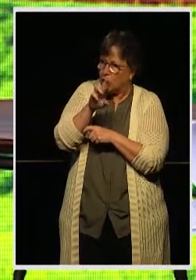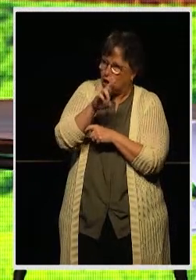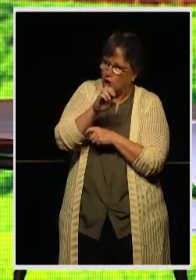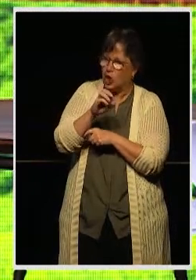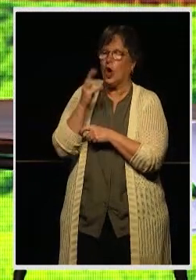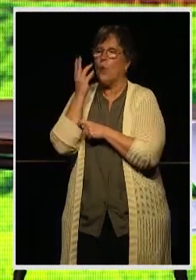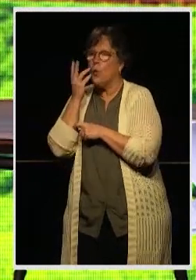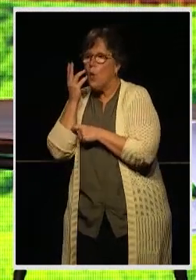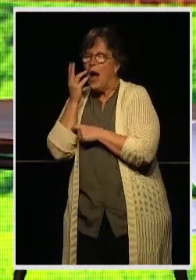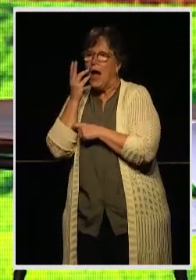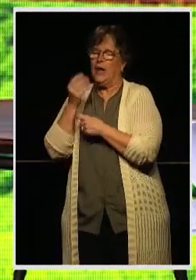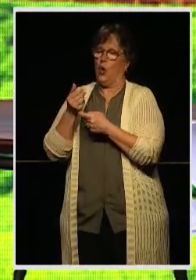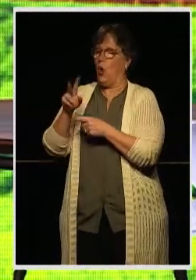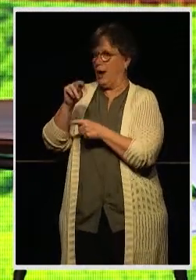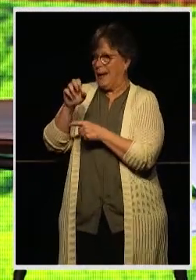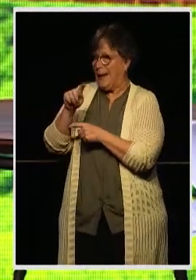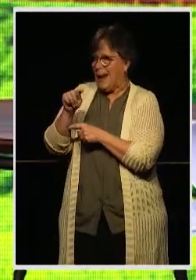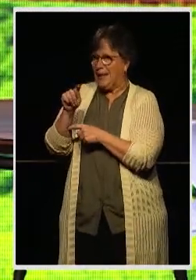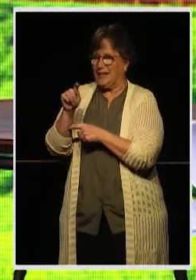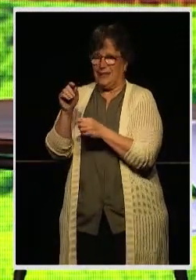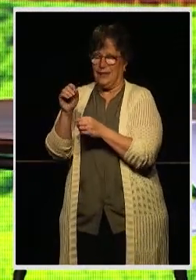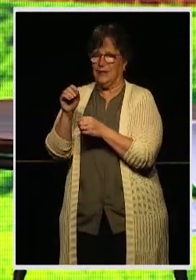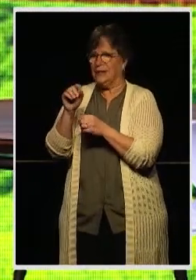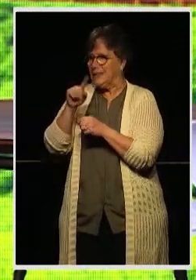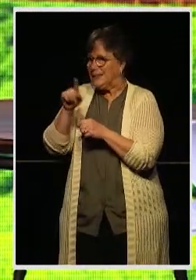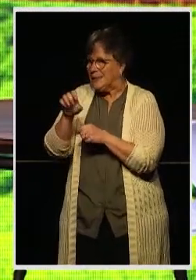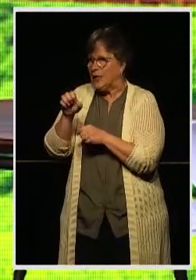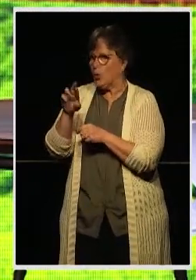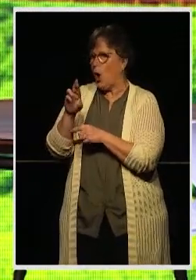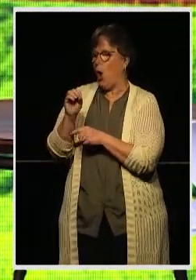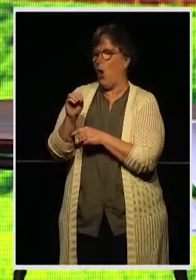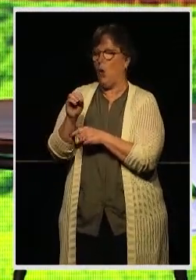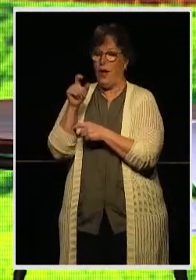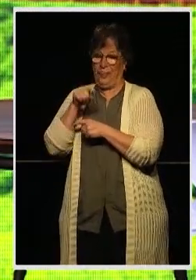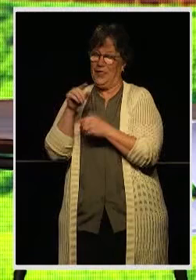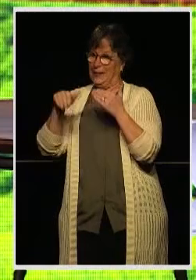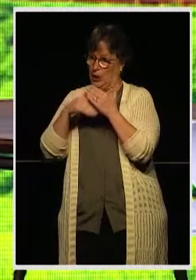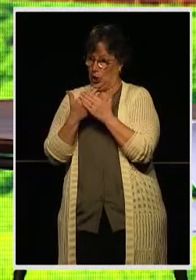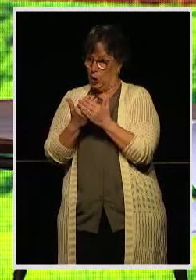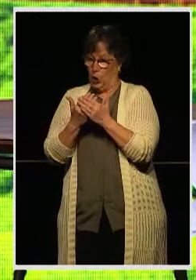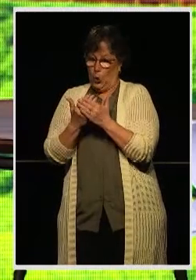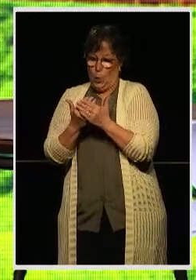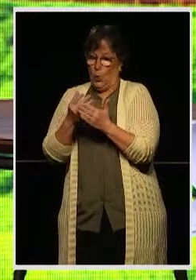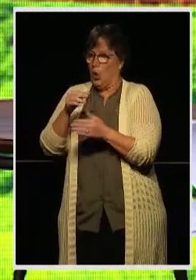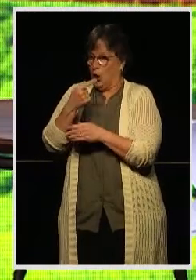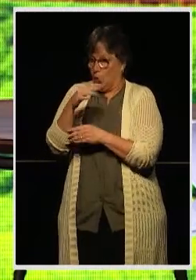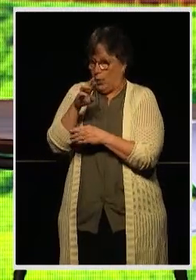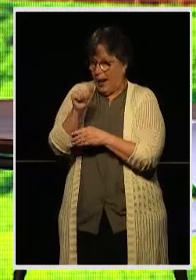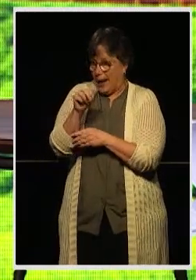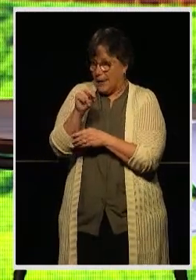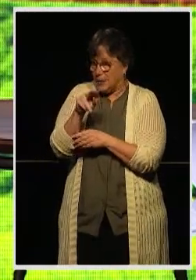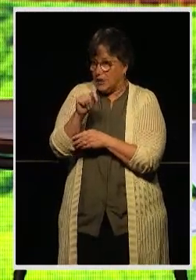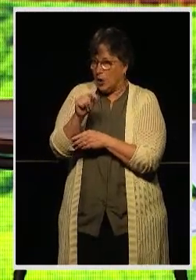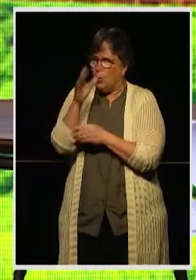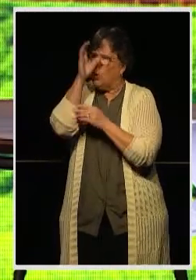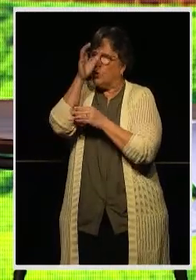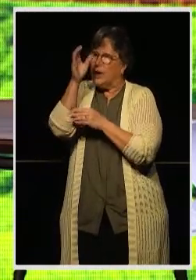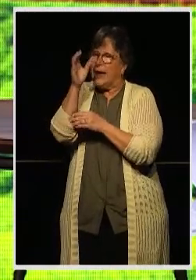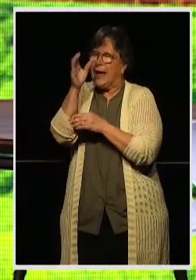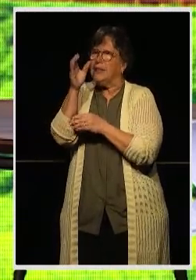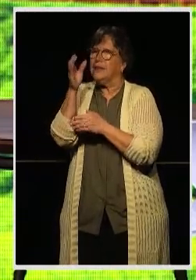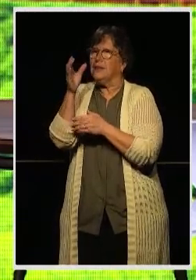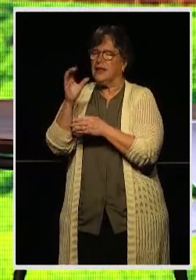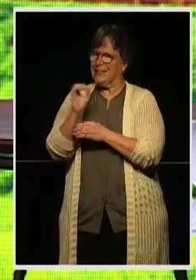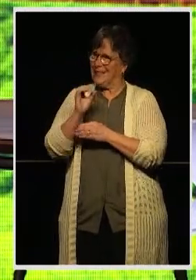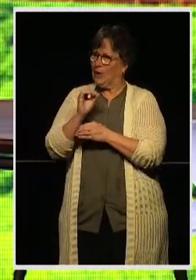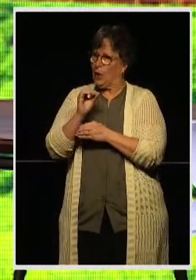dairies where there's so much leadership already happening, this new grant that's going to create a circular bioeconomy is going to say, let's create zero waste food